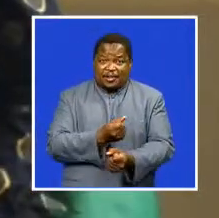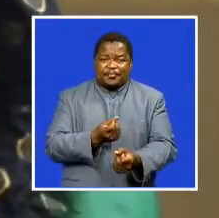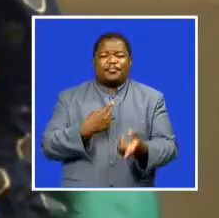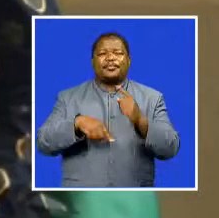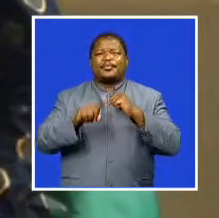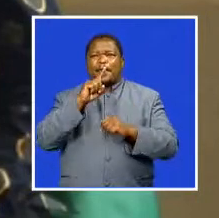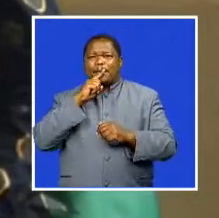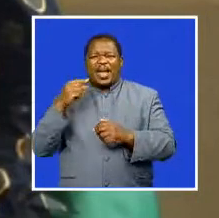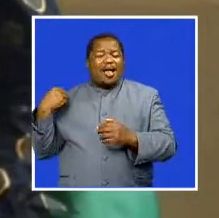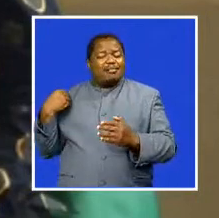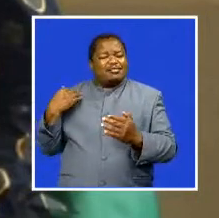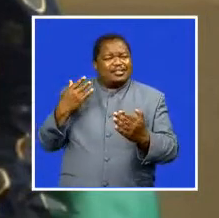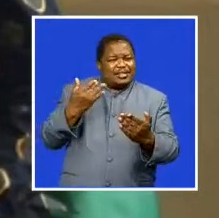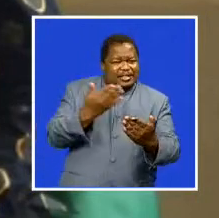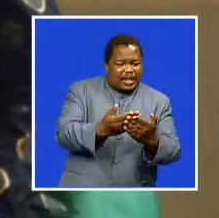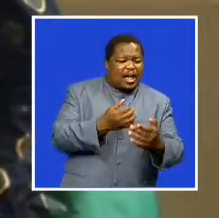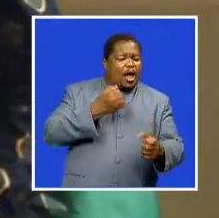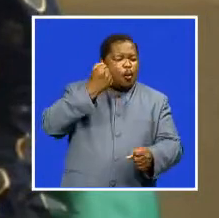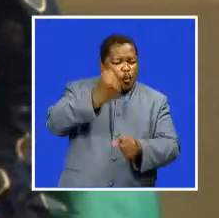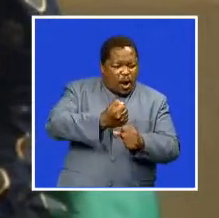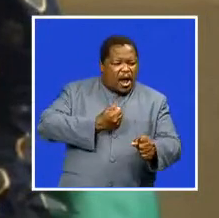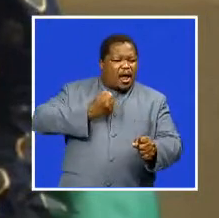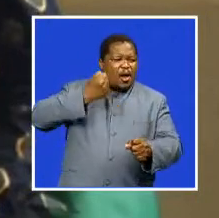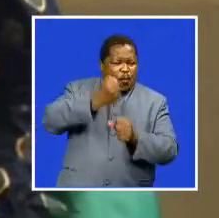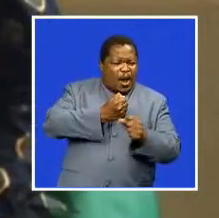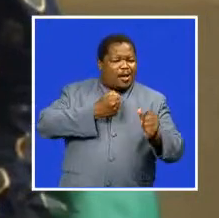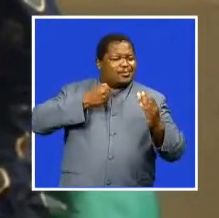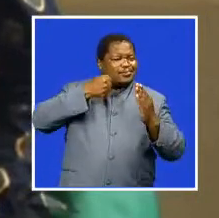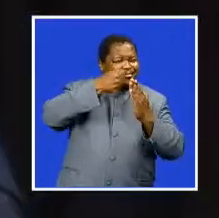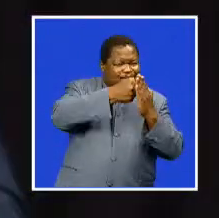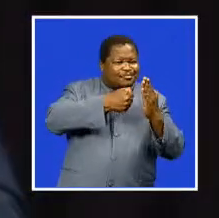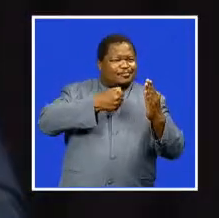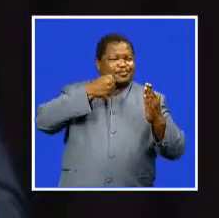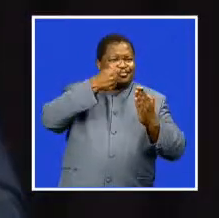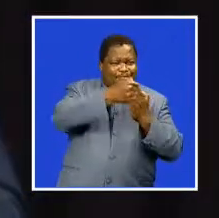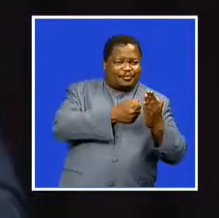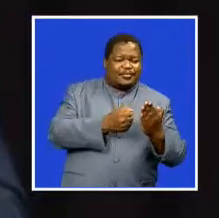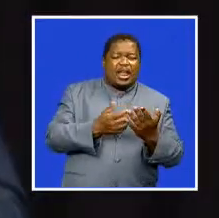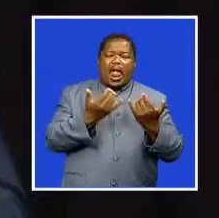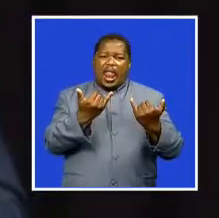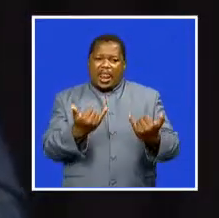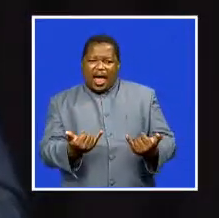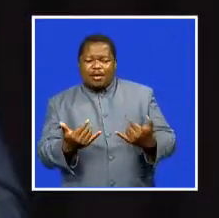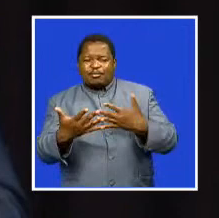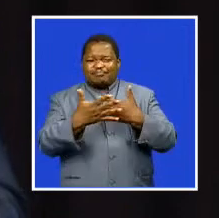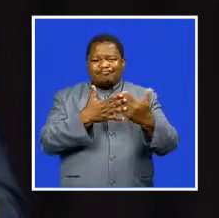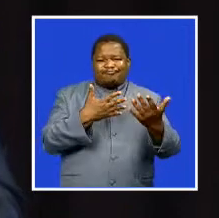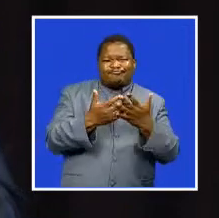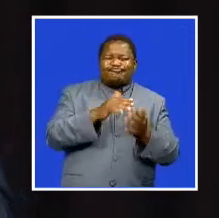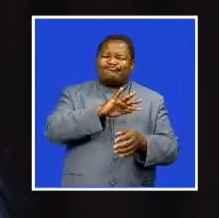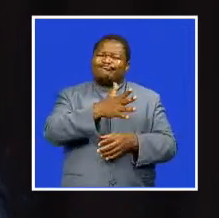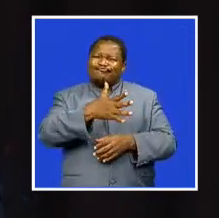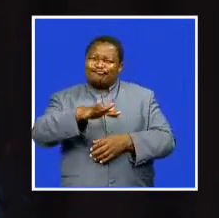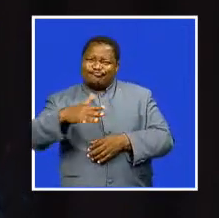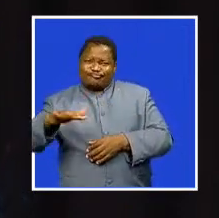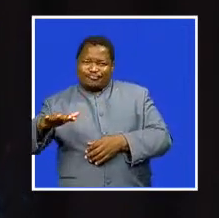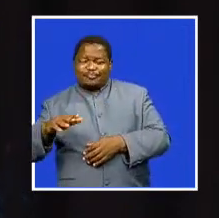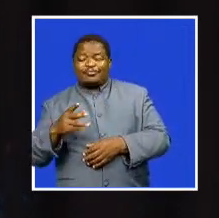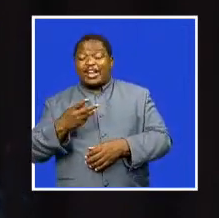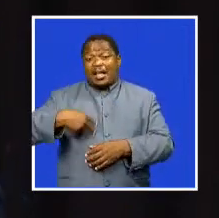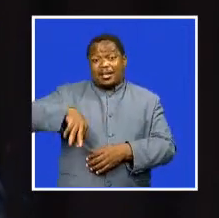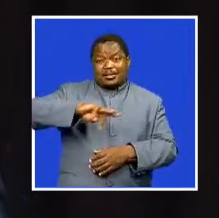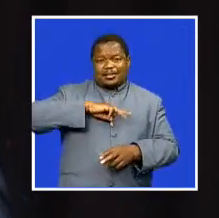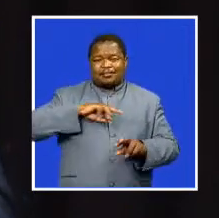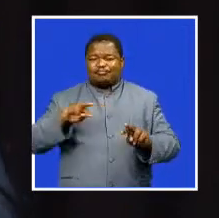fight as a nation against this stubborn enemy up to this far. While we